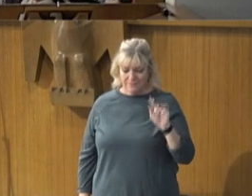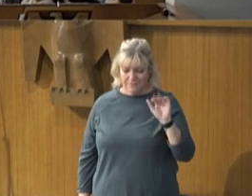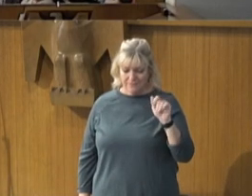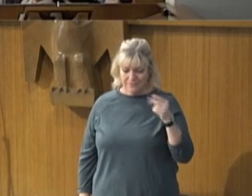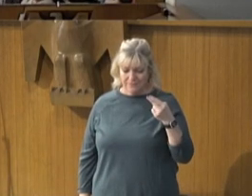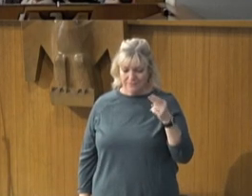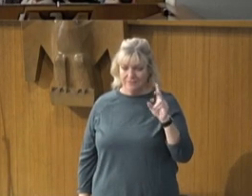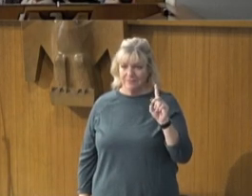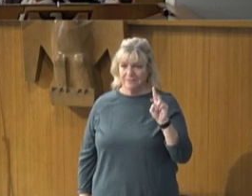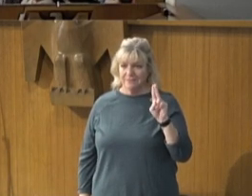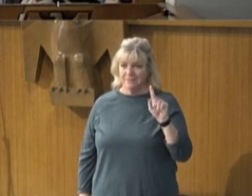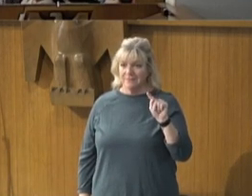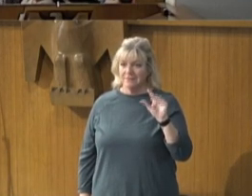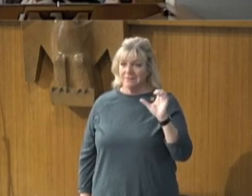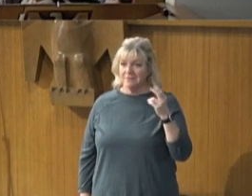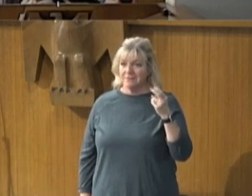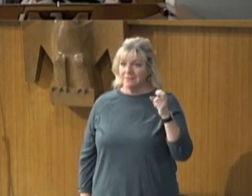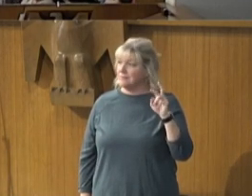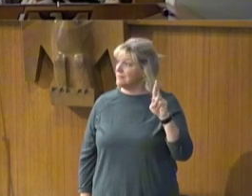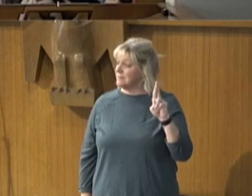Elizabeth Dutcher.